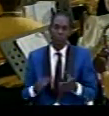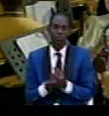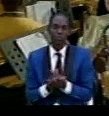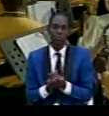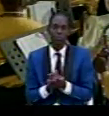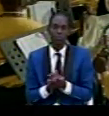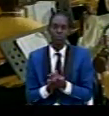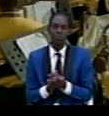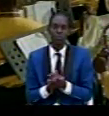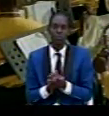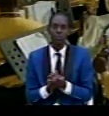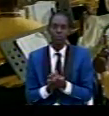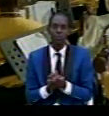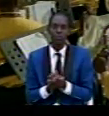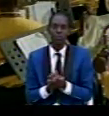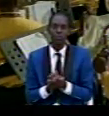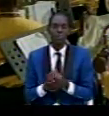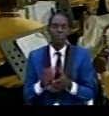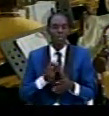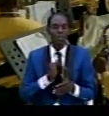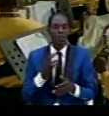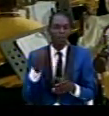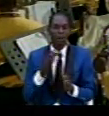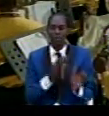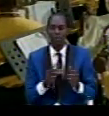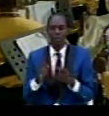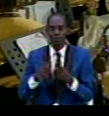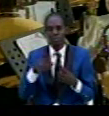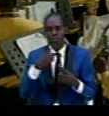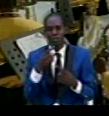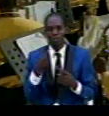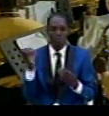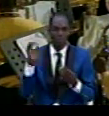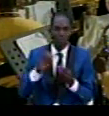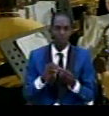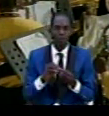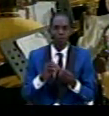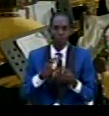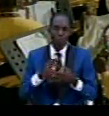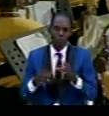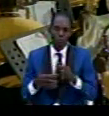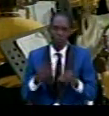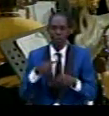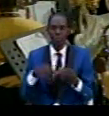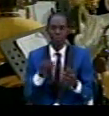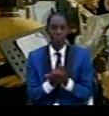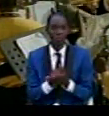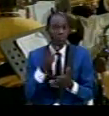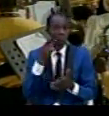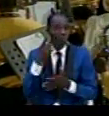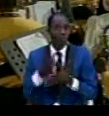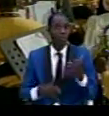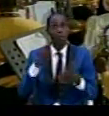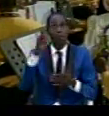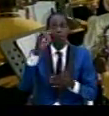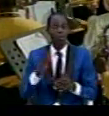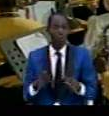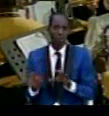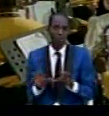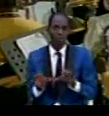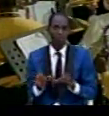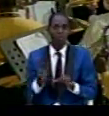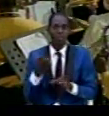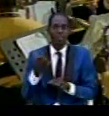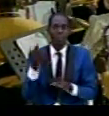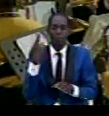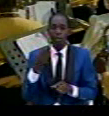of running a commentary on that miracle. Look at what God did. There were several